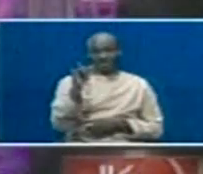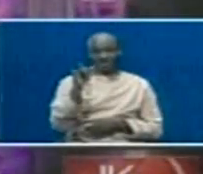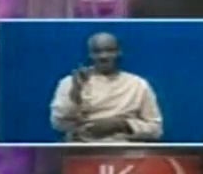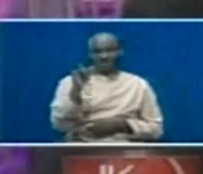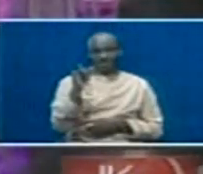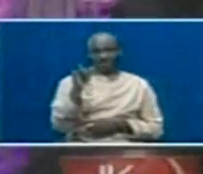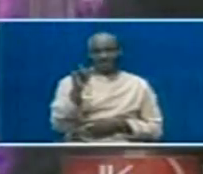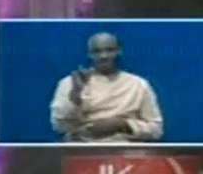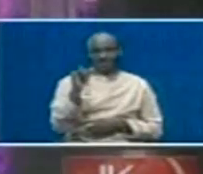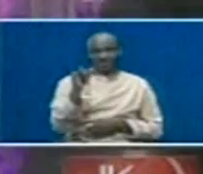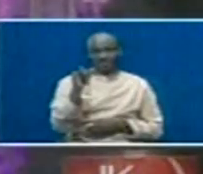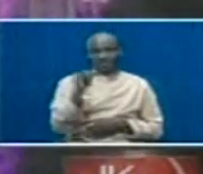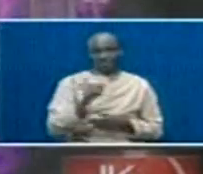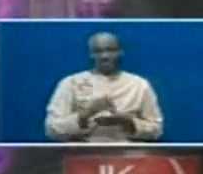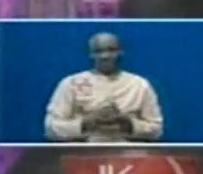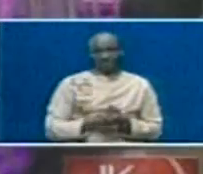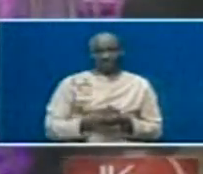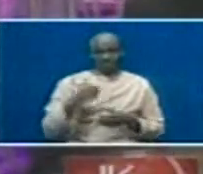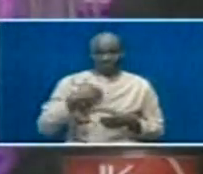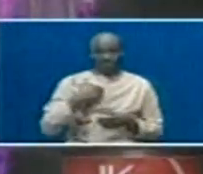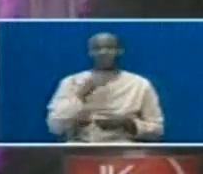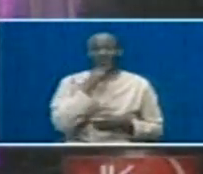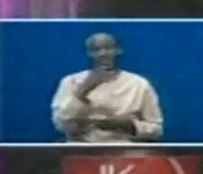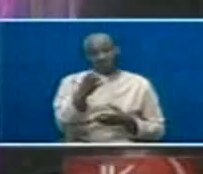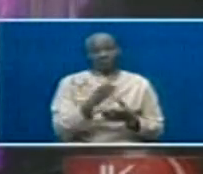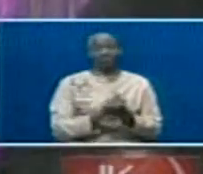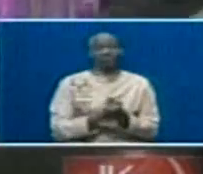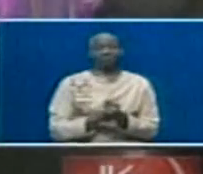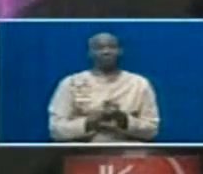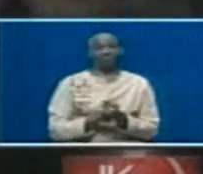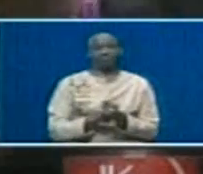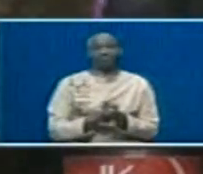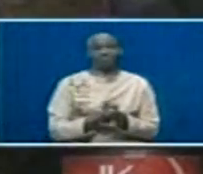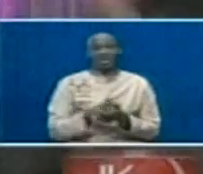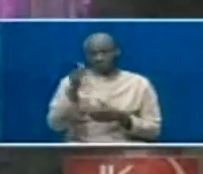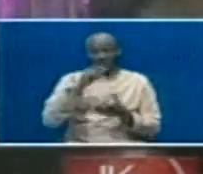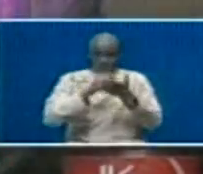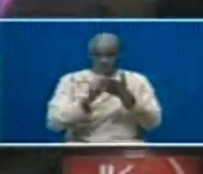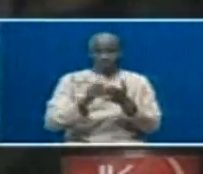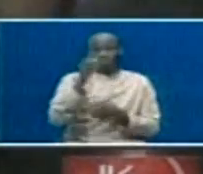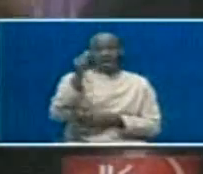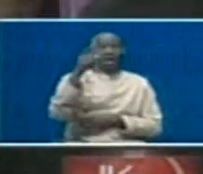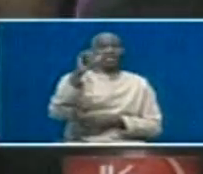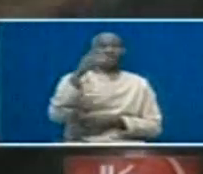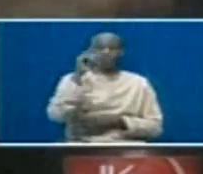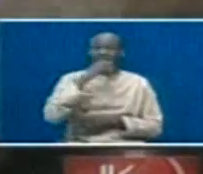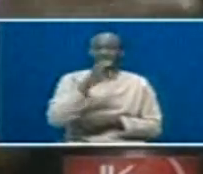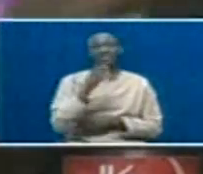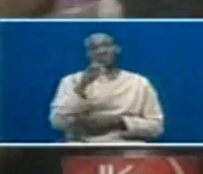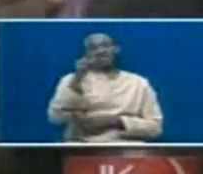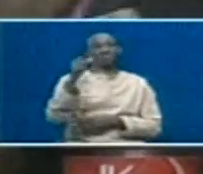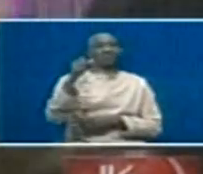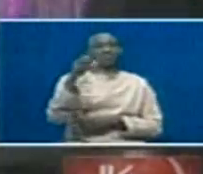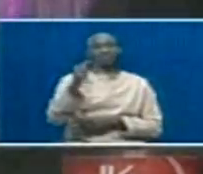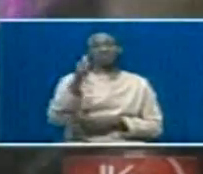I was going to England to study. My father was sending me to England. Now, he wrote to Ali and said, "Ali, I'm sending Salim." My